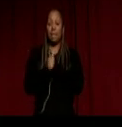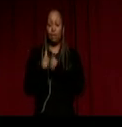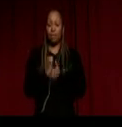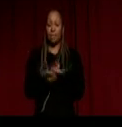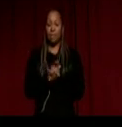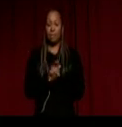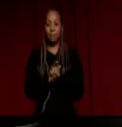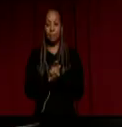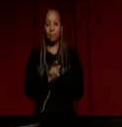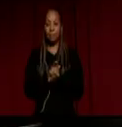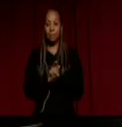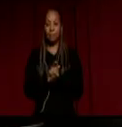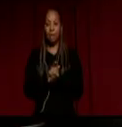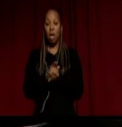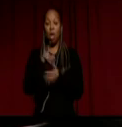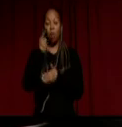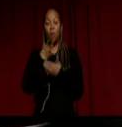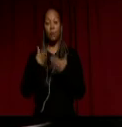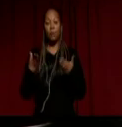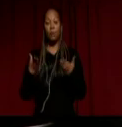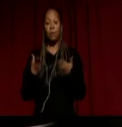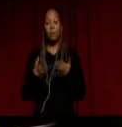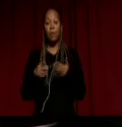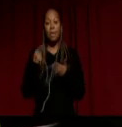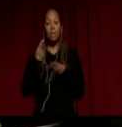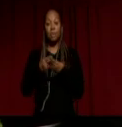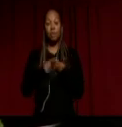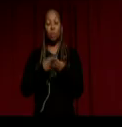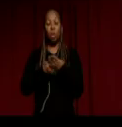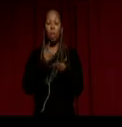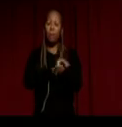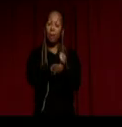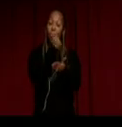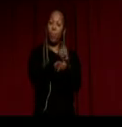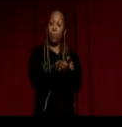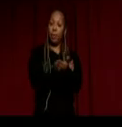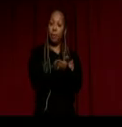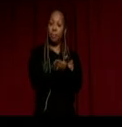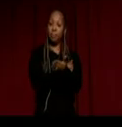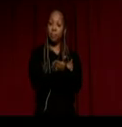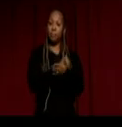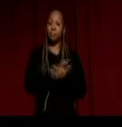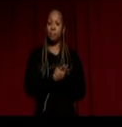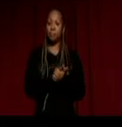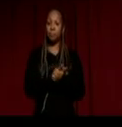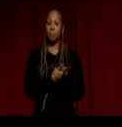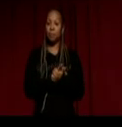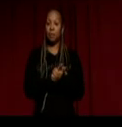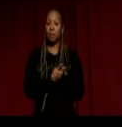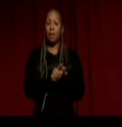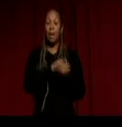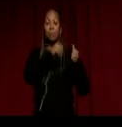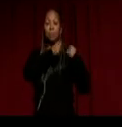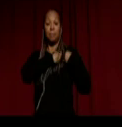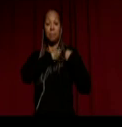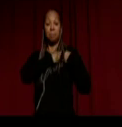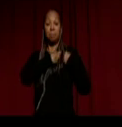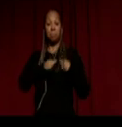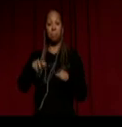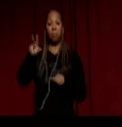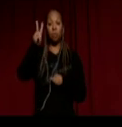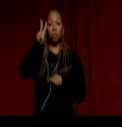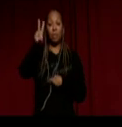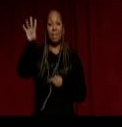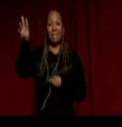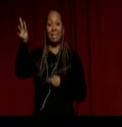Immensely. And one of the things is that you were talking about authority. So, you know, I was in the military, you know, for 26